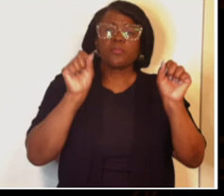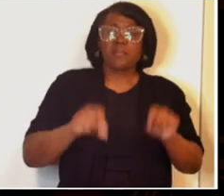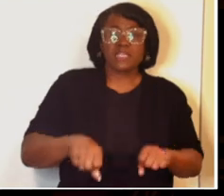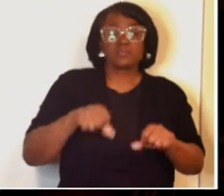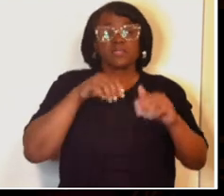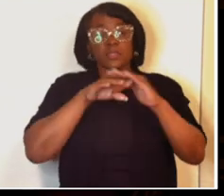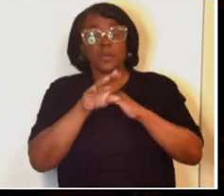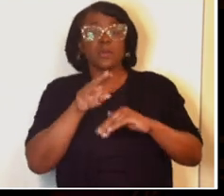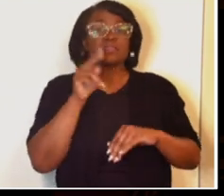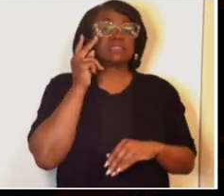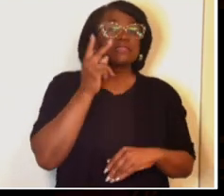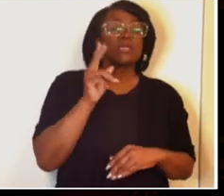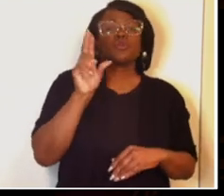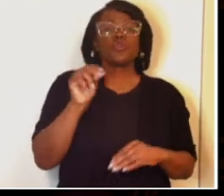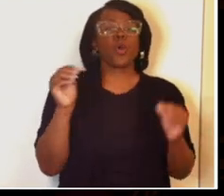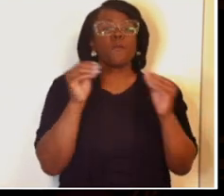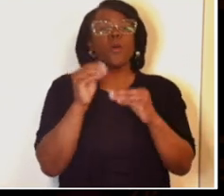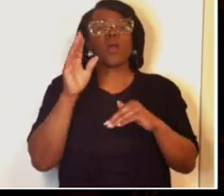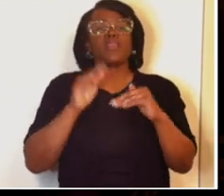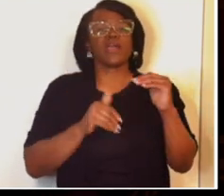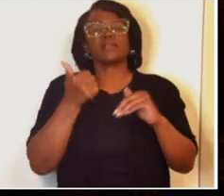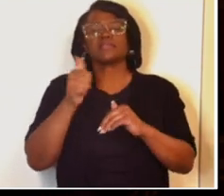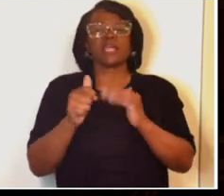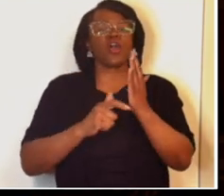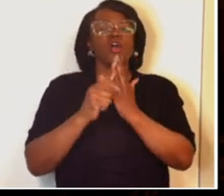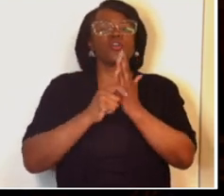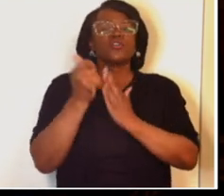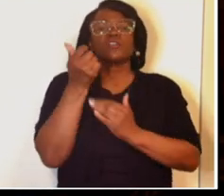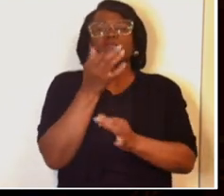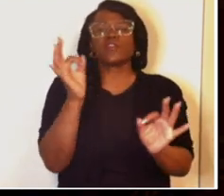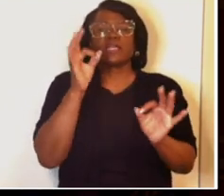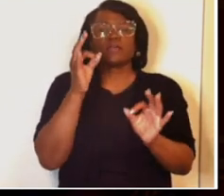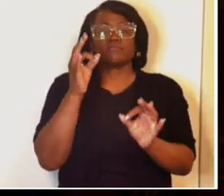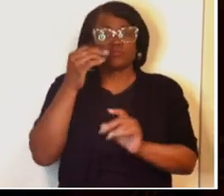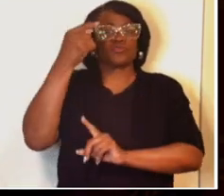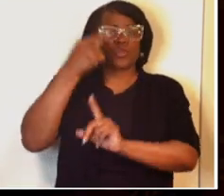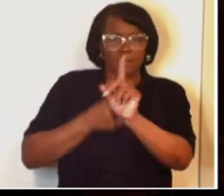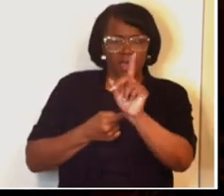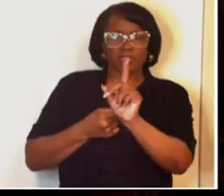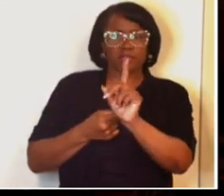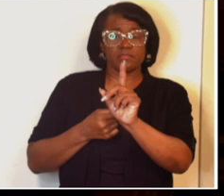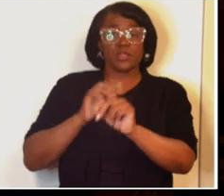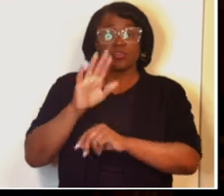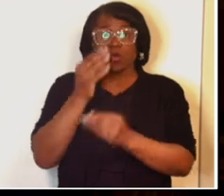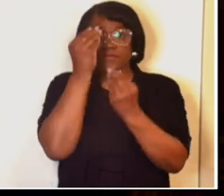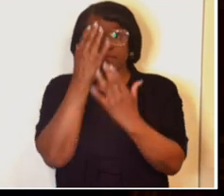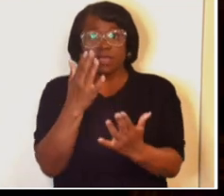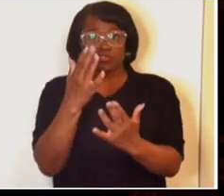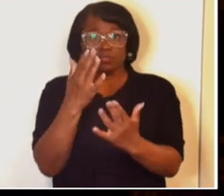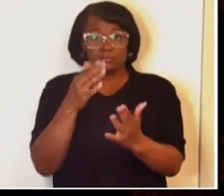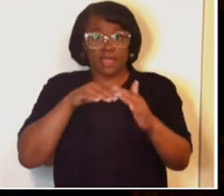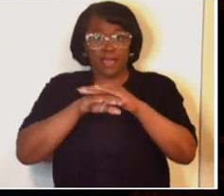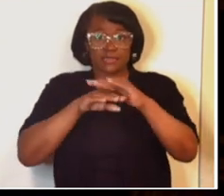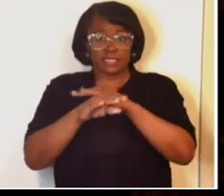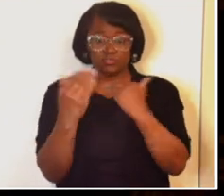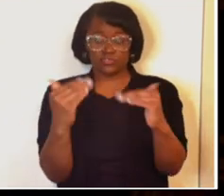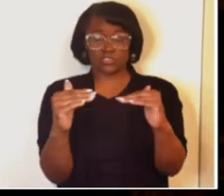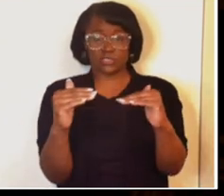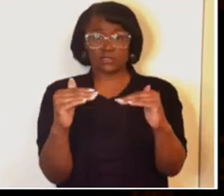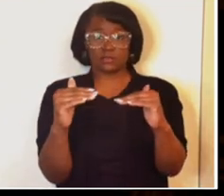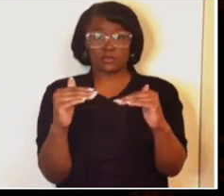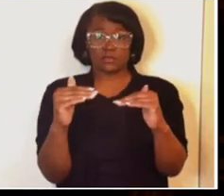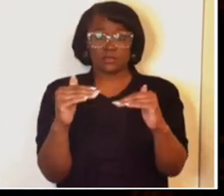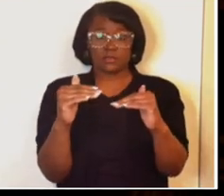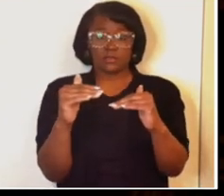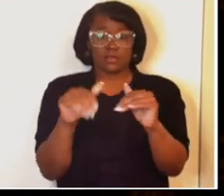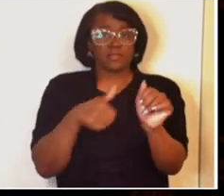more than 10 articles freely within a month's time. Your information access is restricted behind what